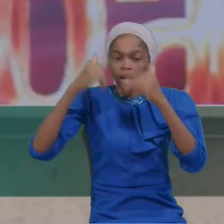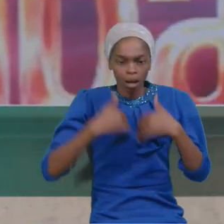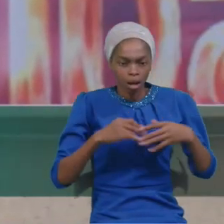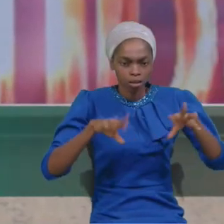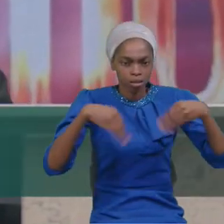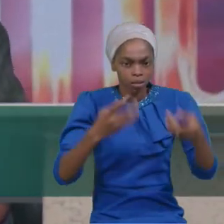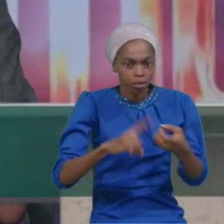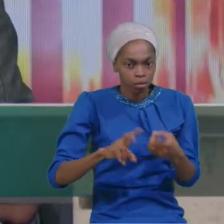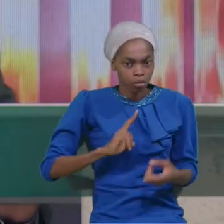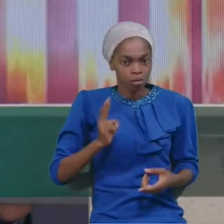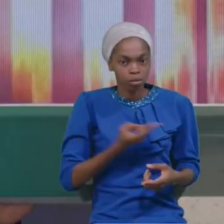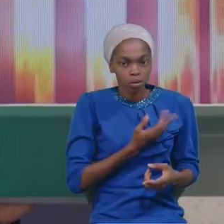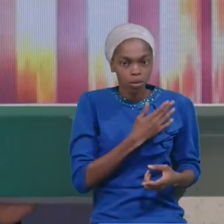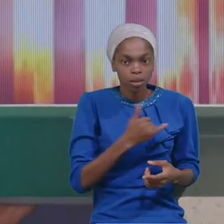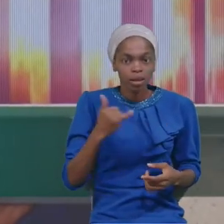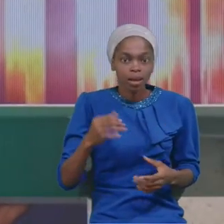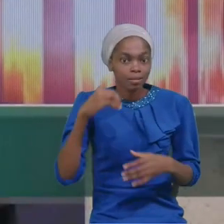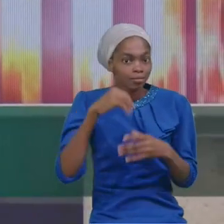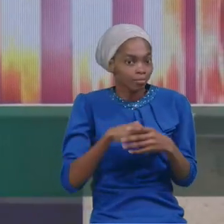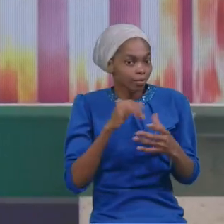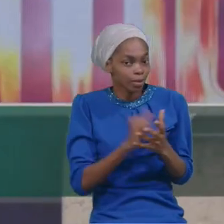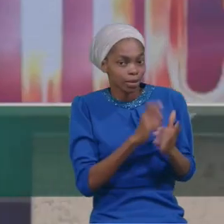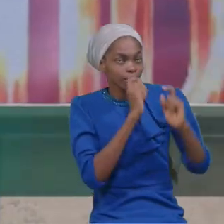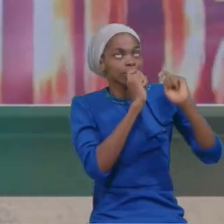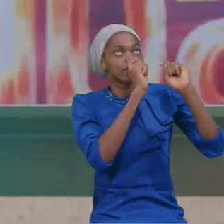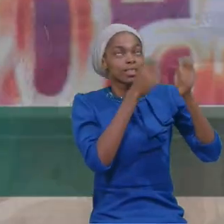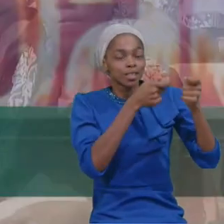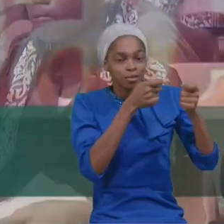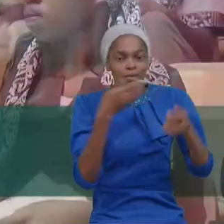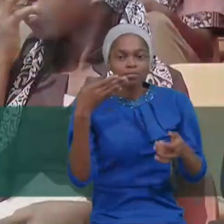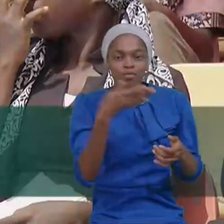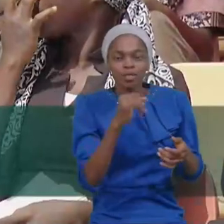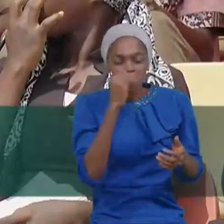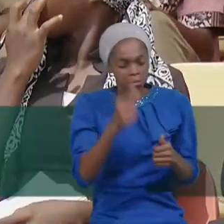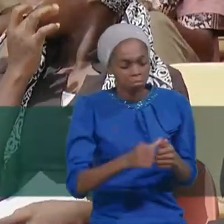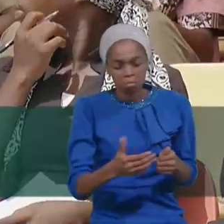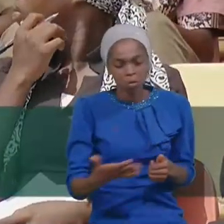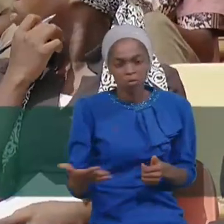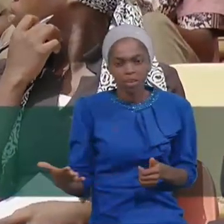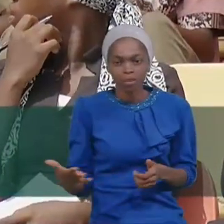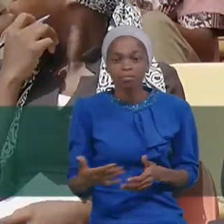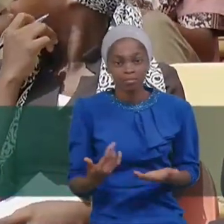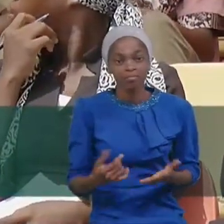everything. I'm sure you understand gifts during Christmas time.